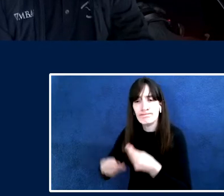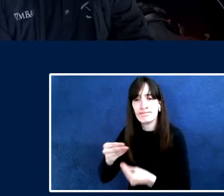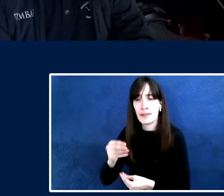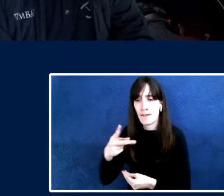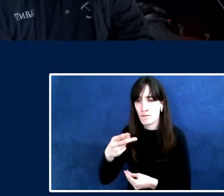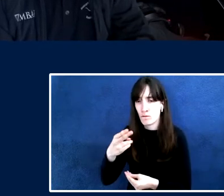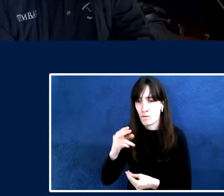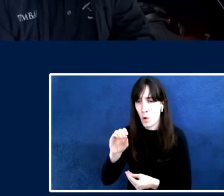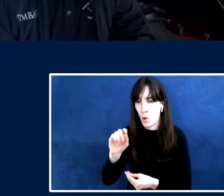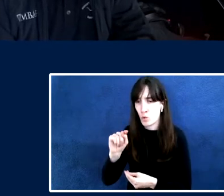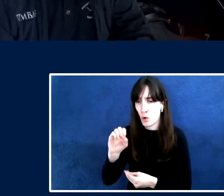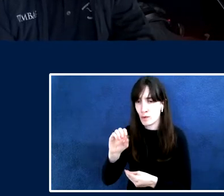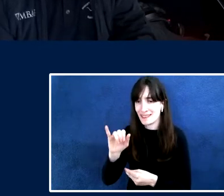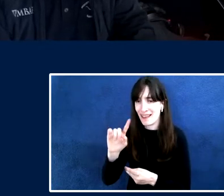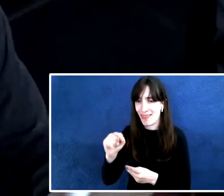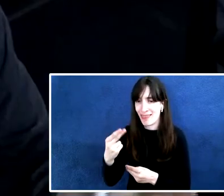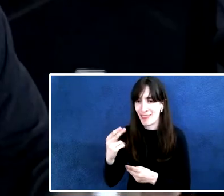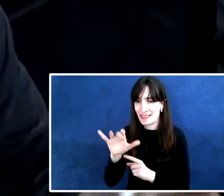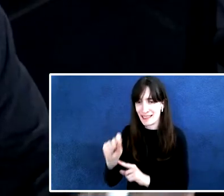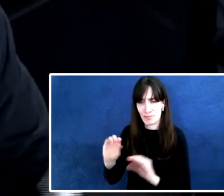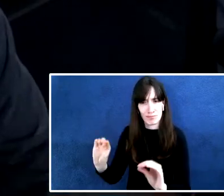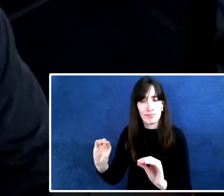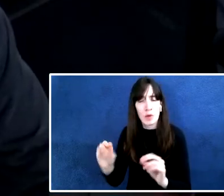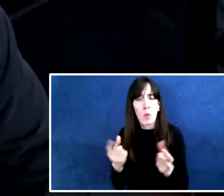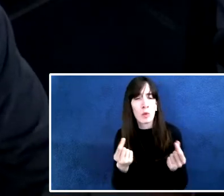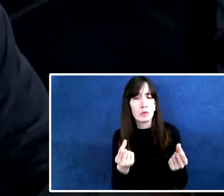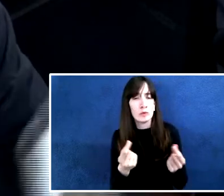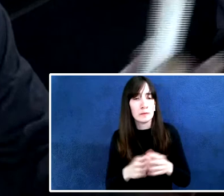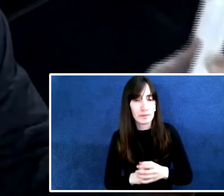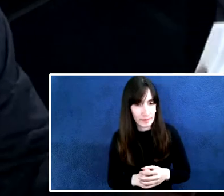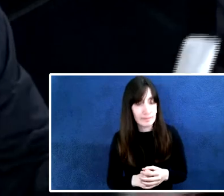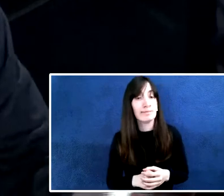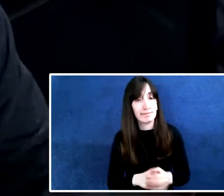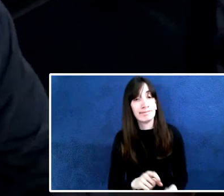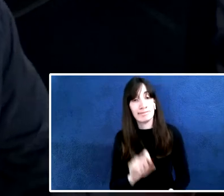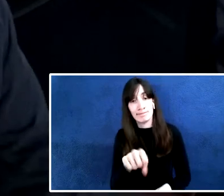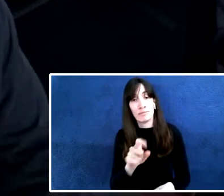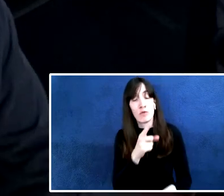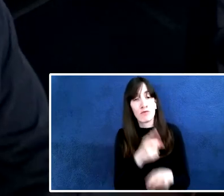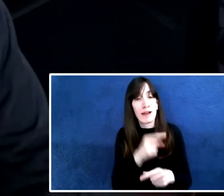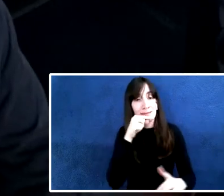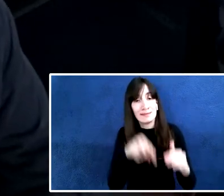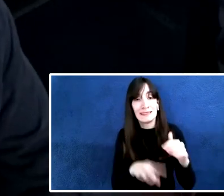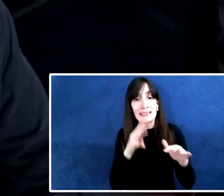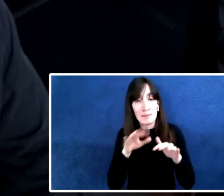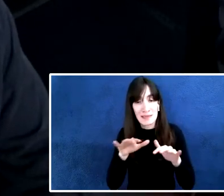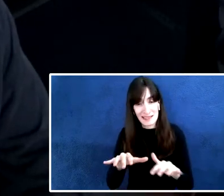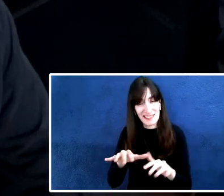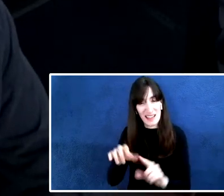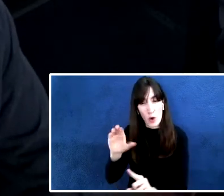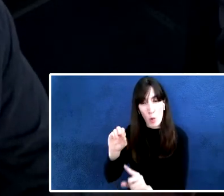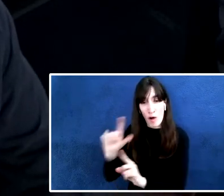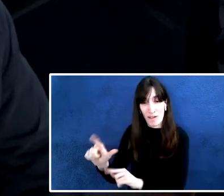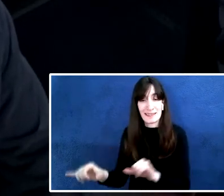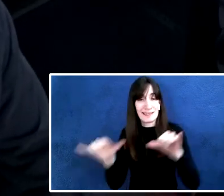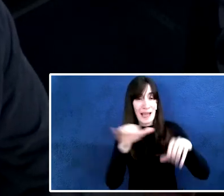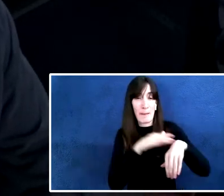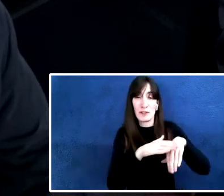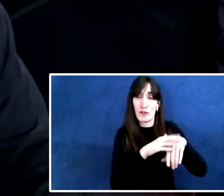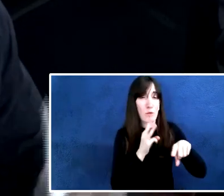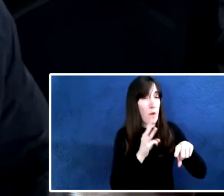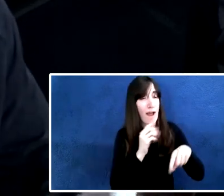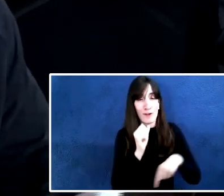an excellent question, Hannah. They are deep sea corals, and so everyone thinks, oh, they're the same as what we'd see at the surface, but they're quite